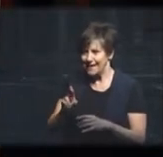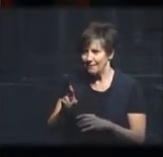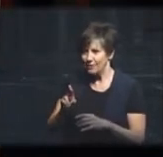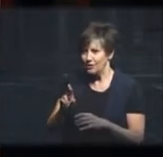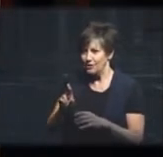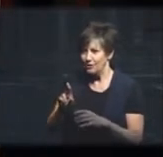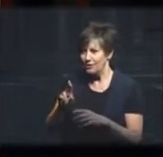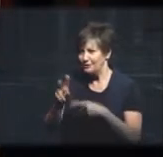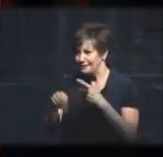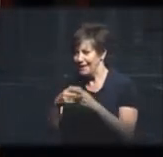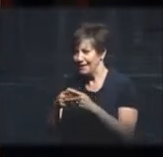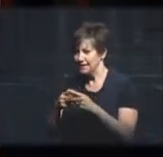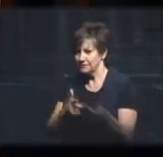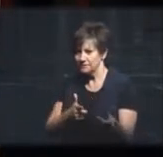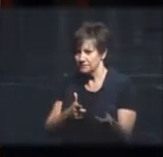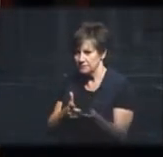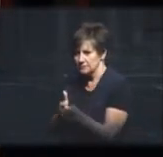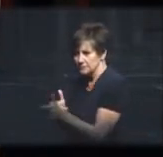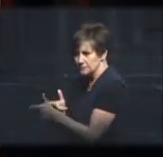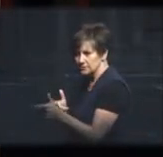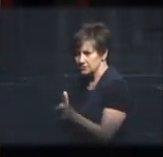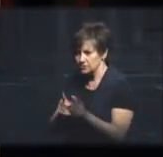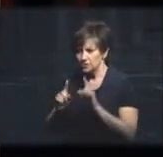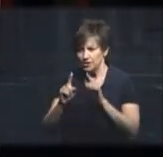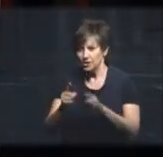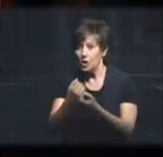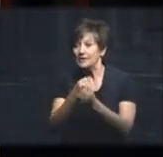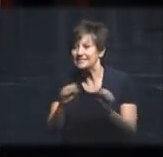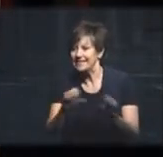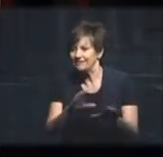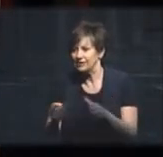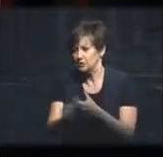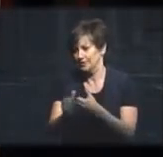range, a place where you can safely go and do very dangerous things.